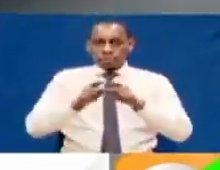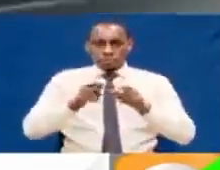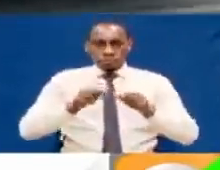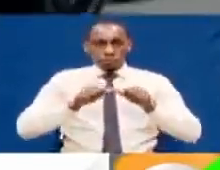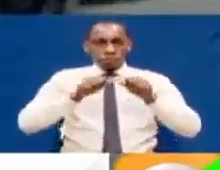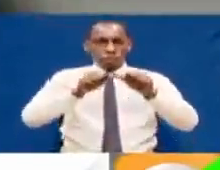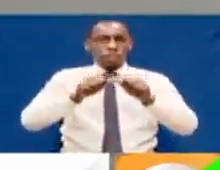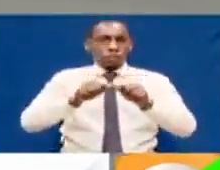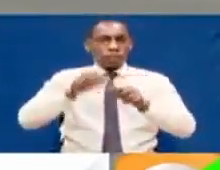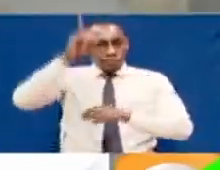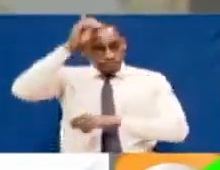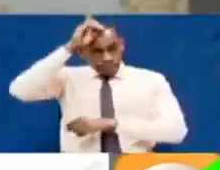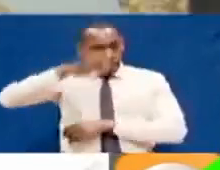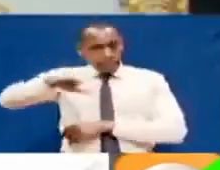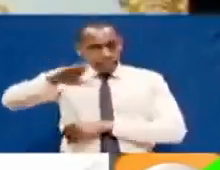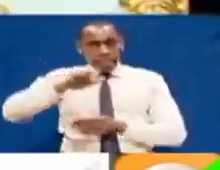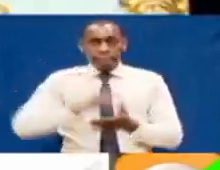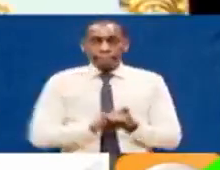Makaka